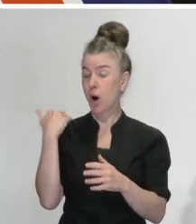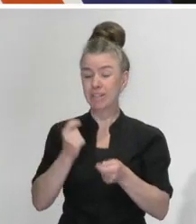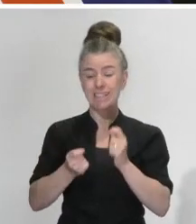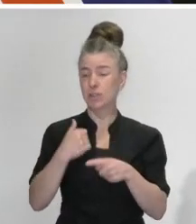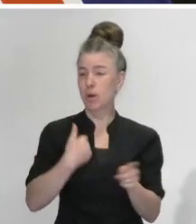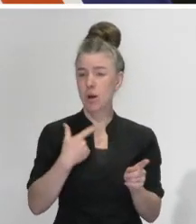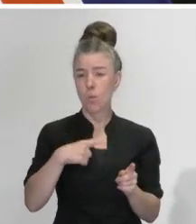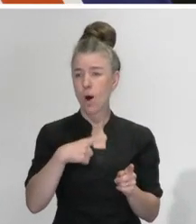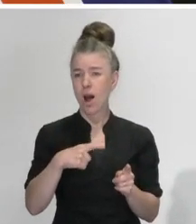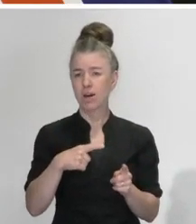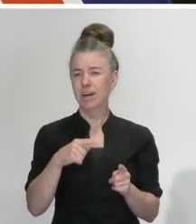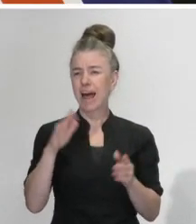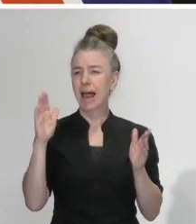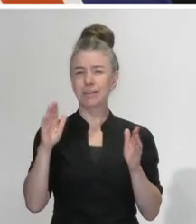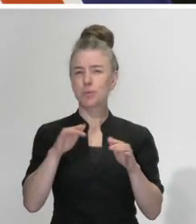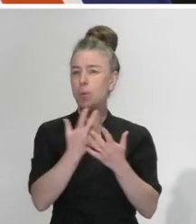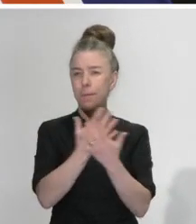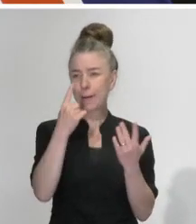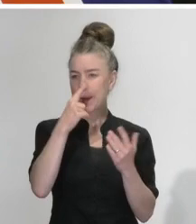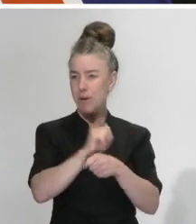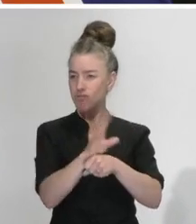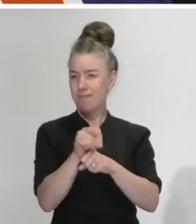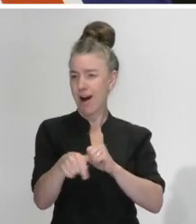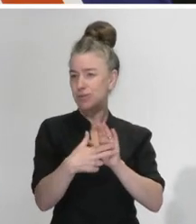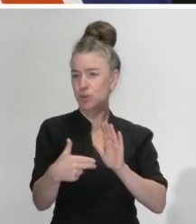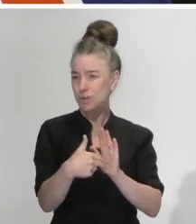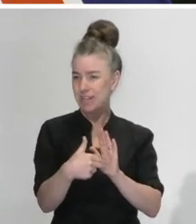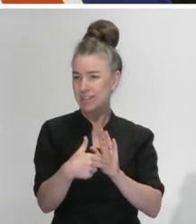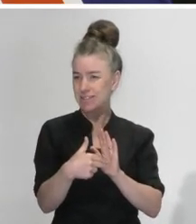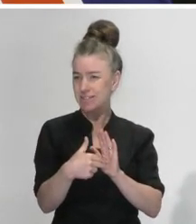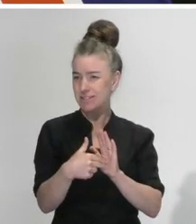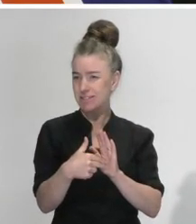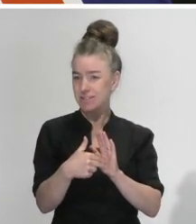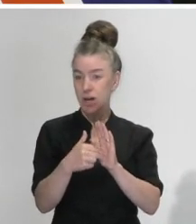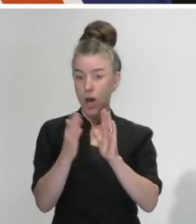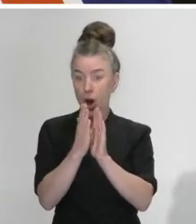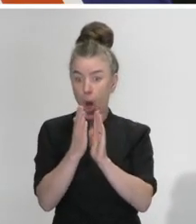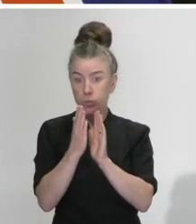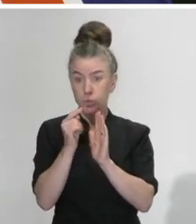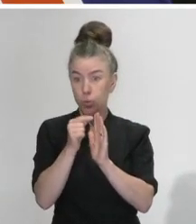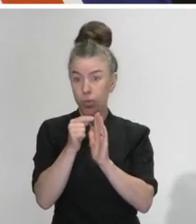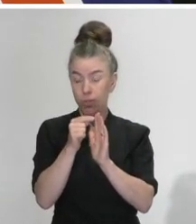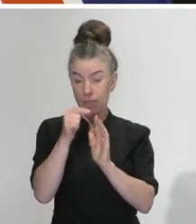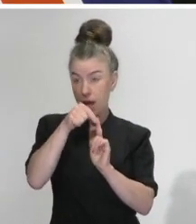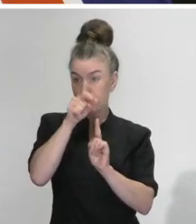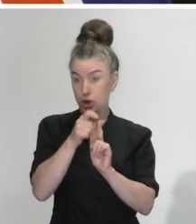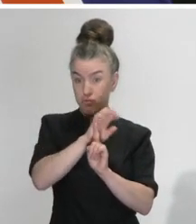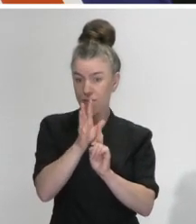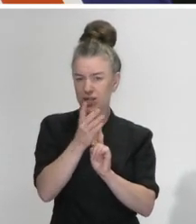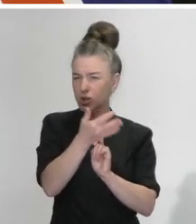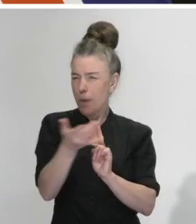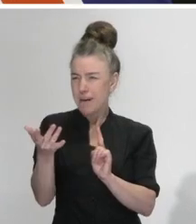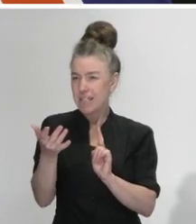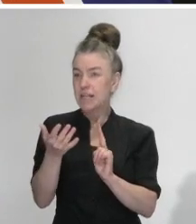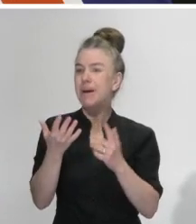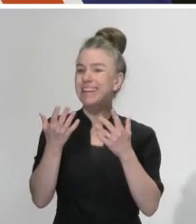because there wasn't as much infection in the country, and there wasn't as many close contacts to test. So many of those people being tested now